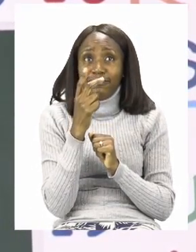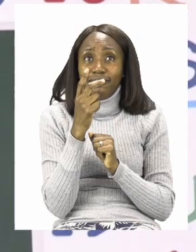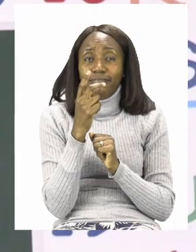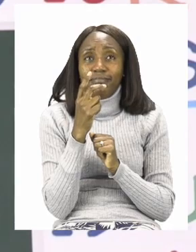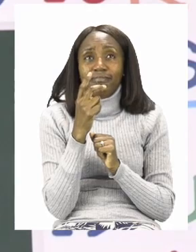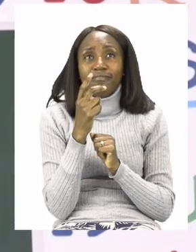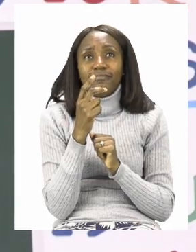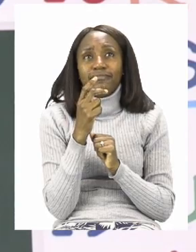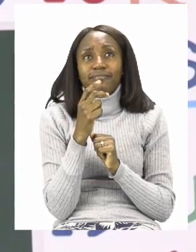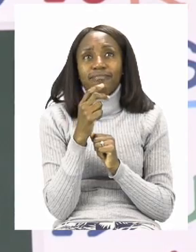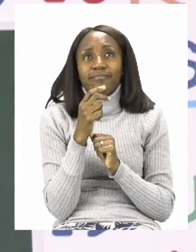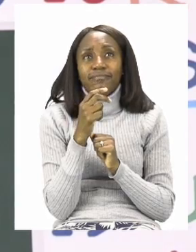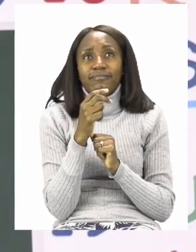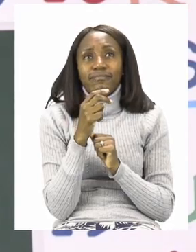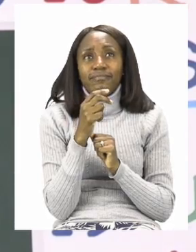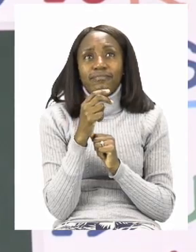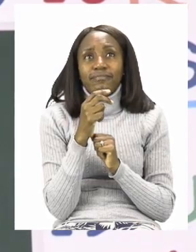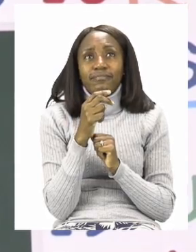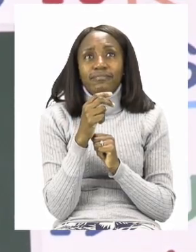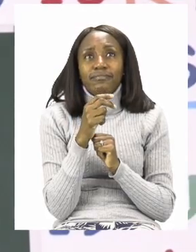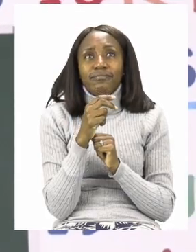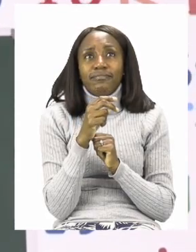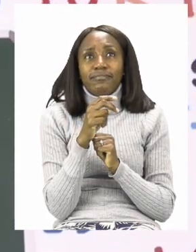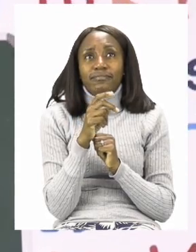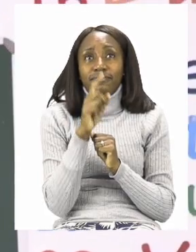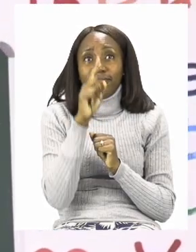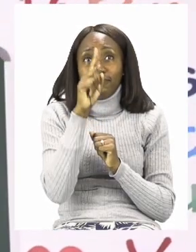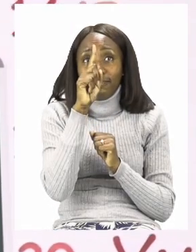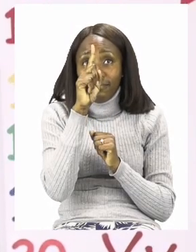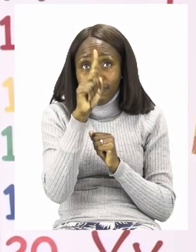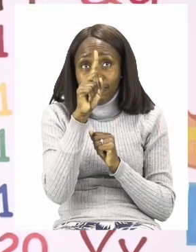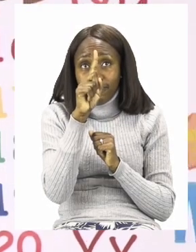We add 2, 1,